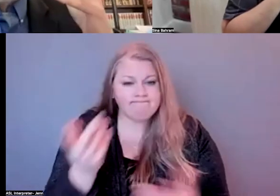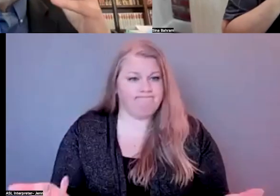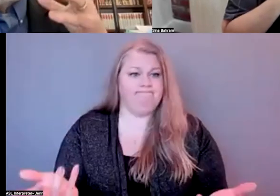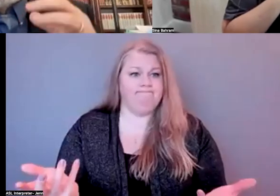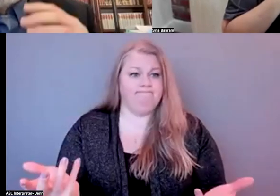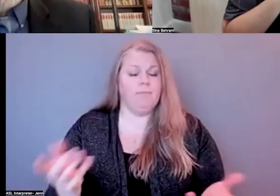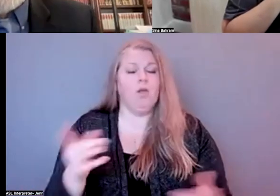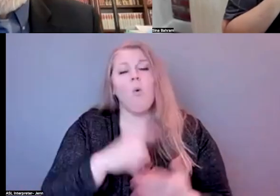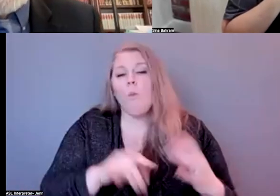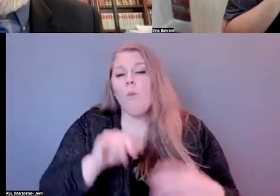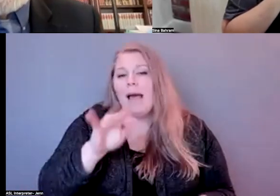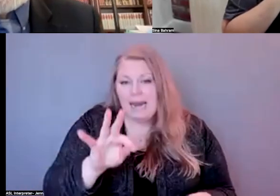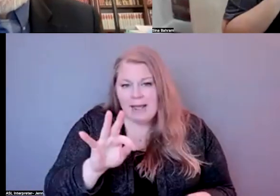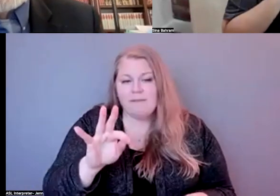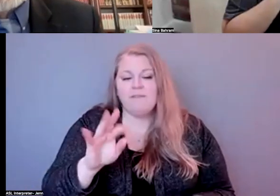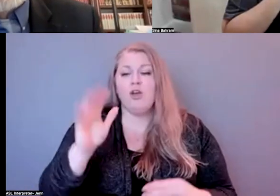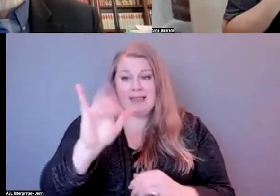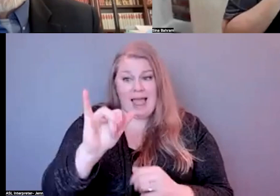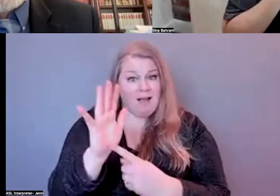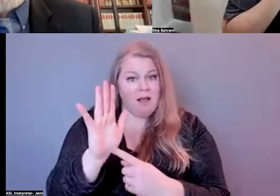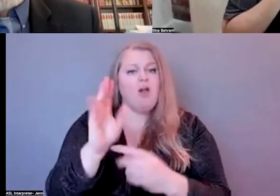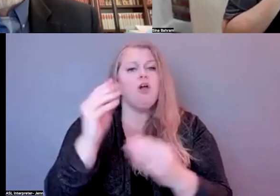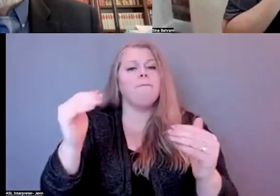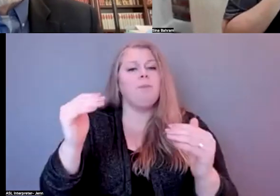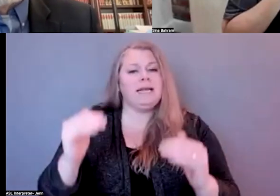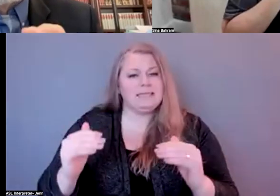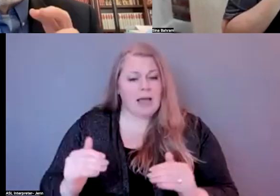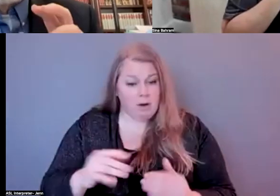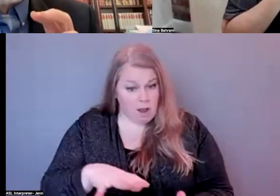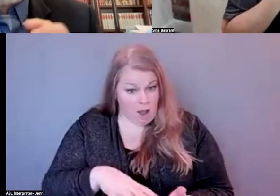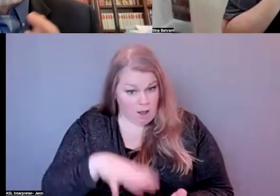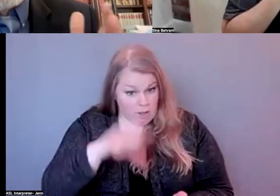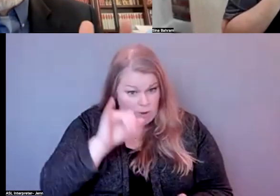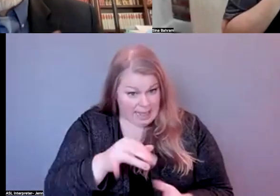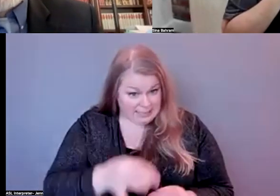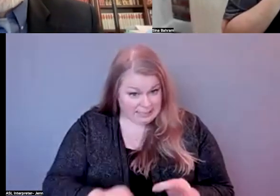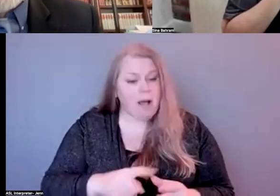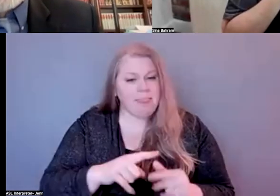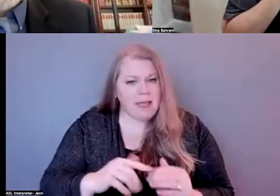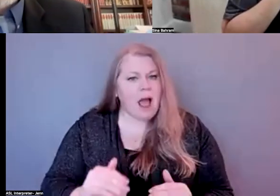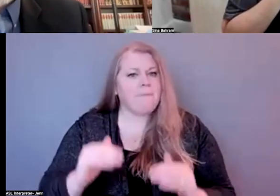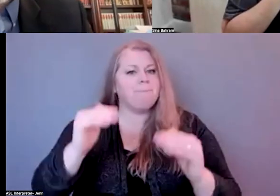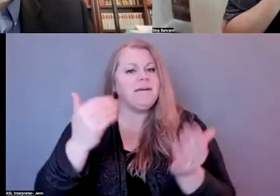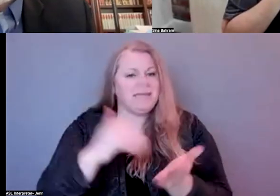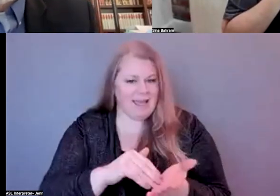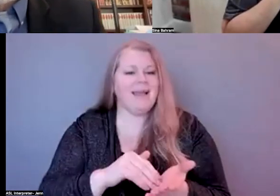What if it could come down and they could understand it in a simple form, and then it could come back up again? So this is something also that could be done in this kind